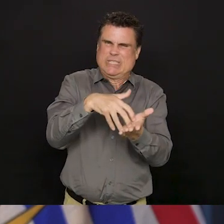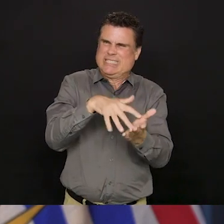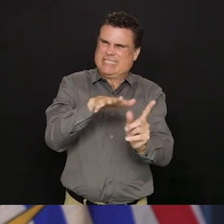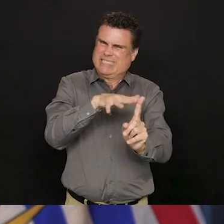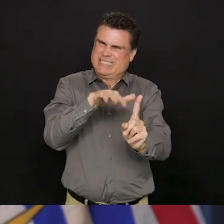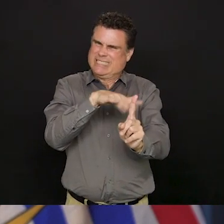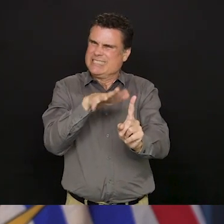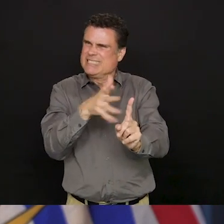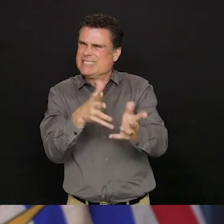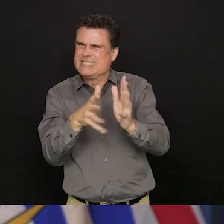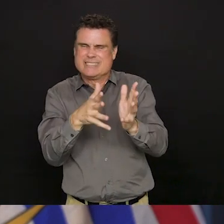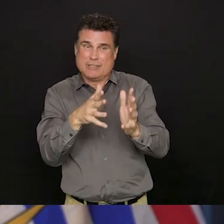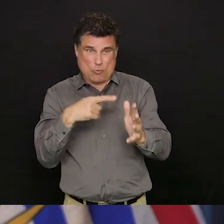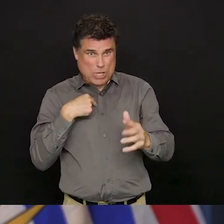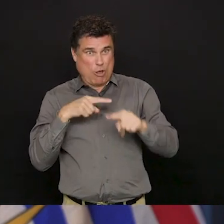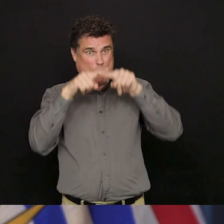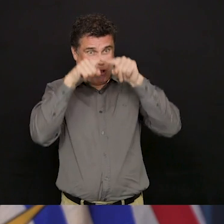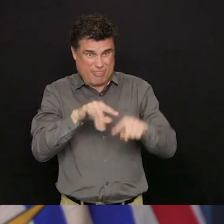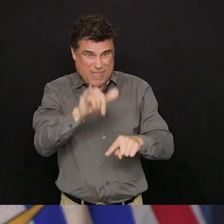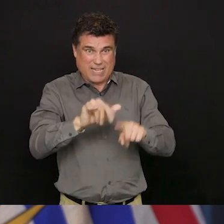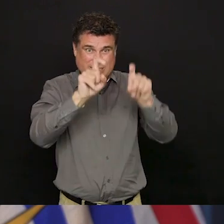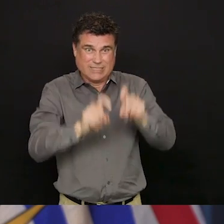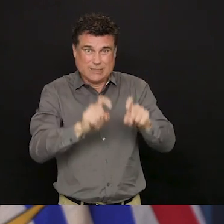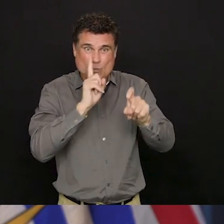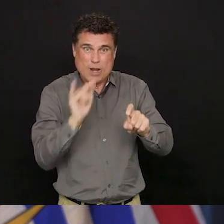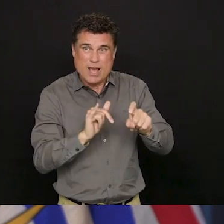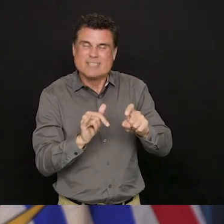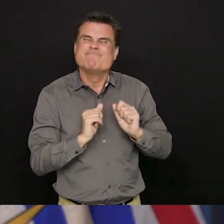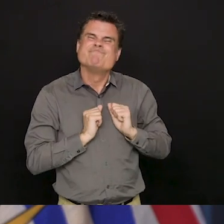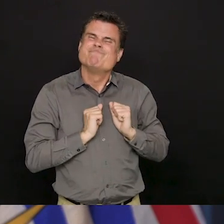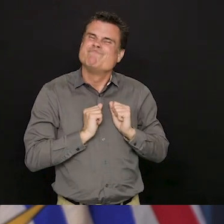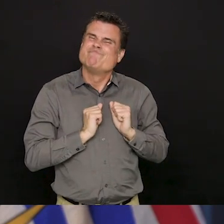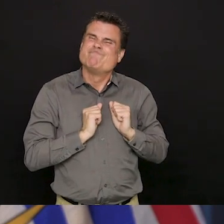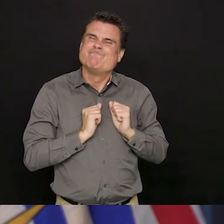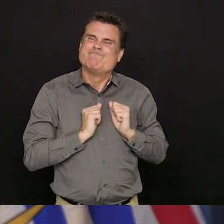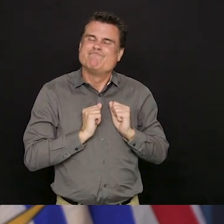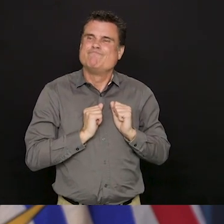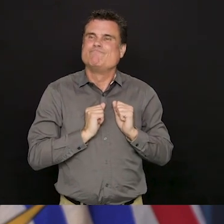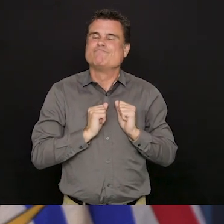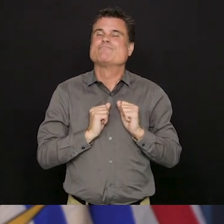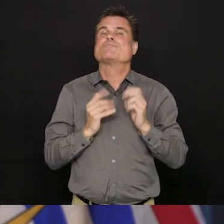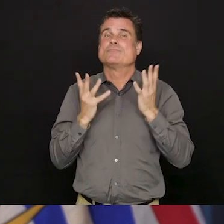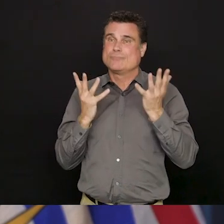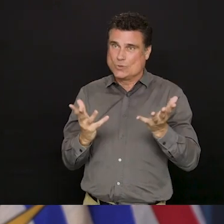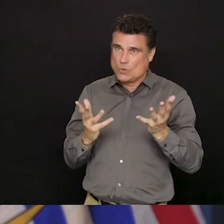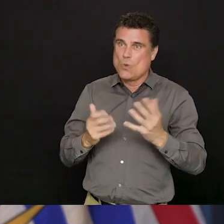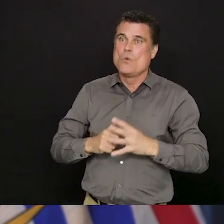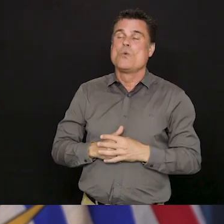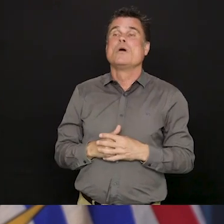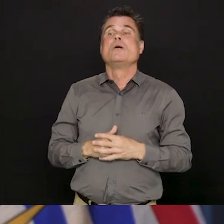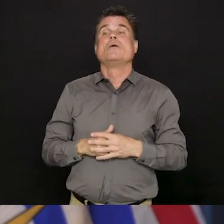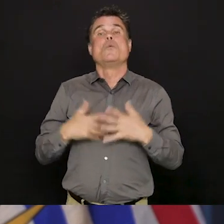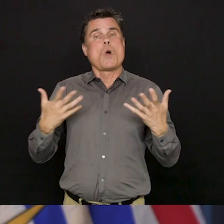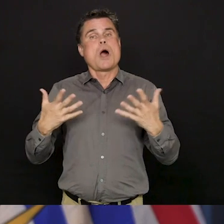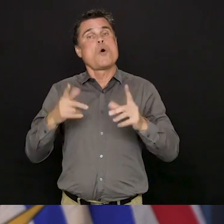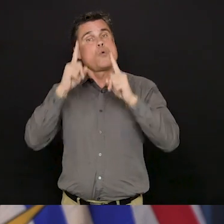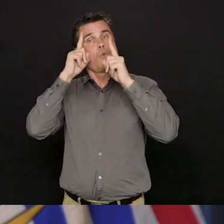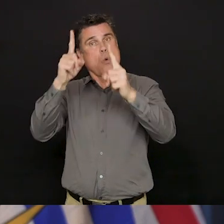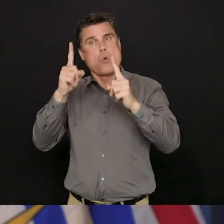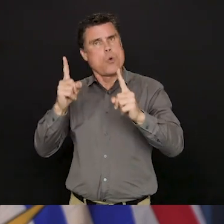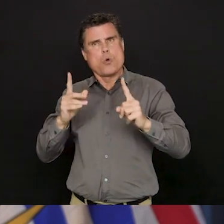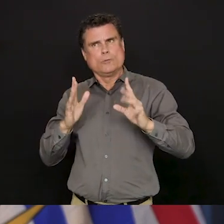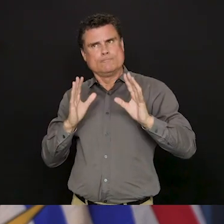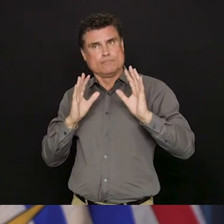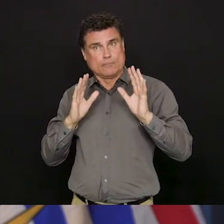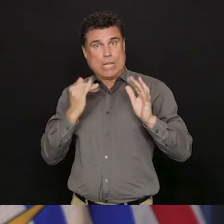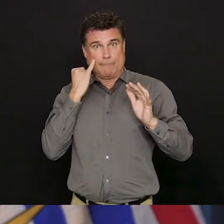In terms of what we are doing here, we want to make sure that we have actually validated the test in the population that we know have